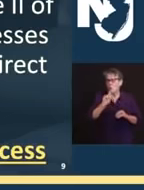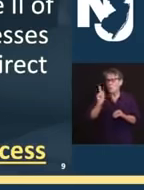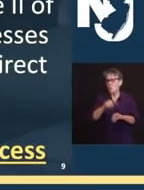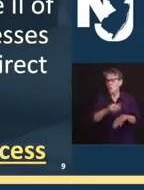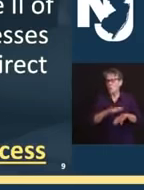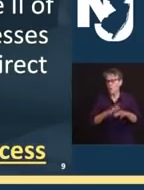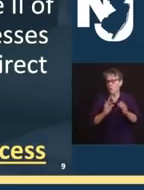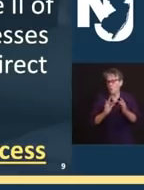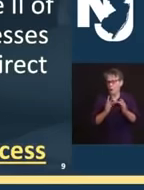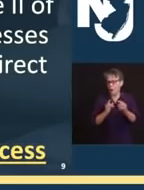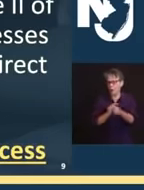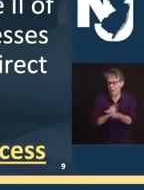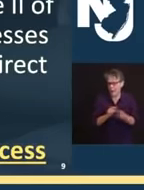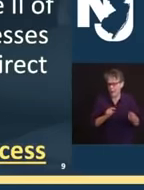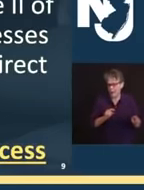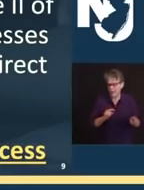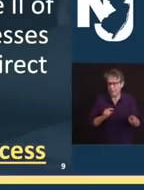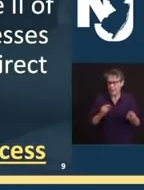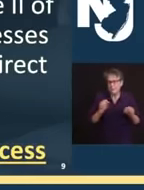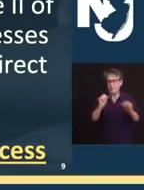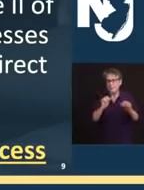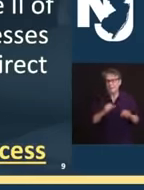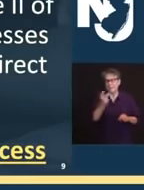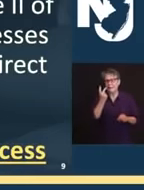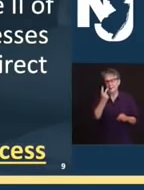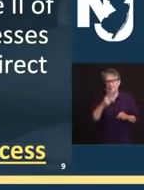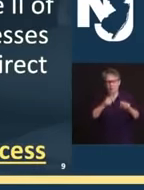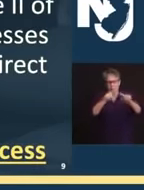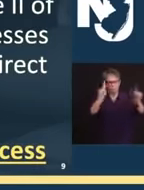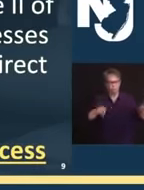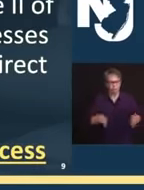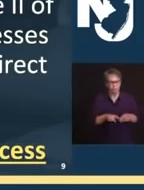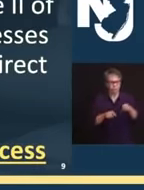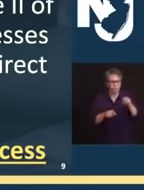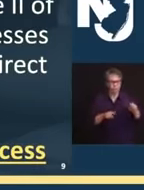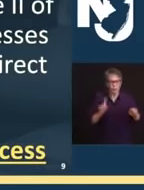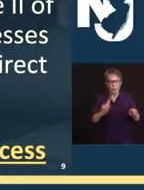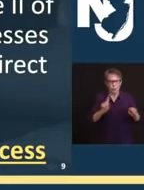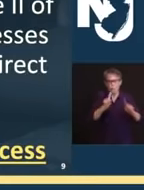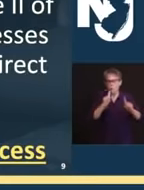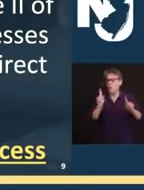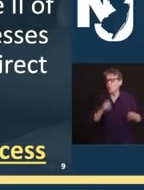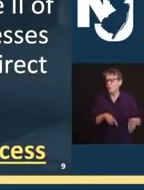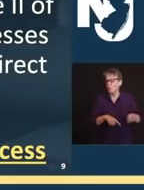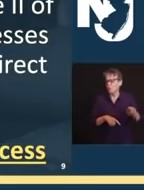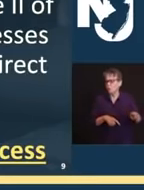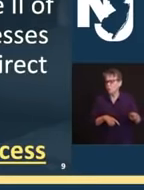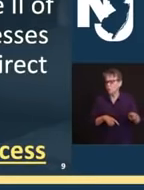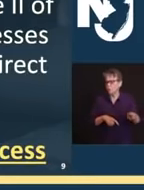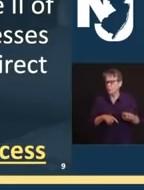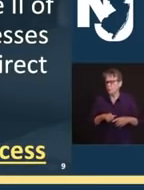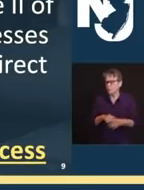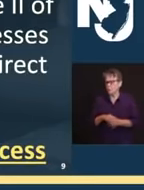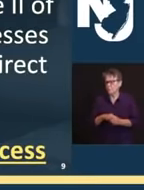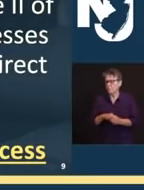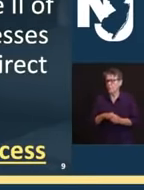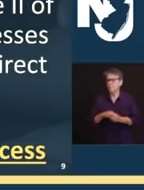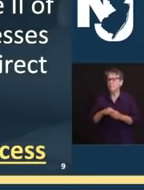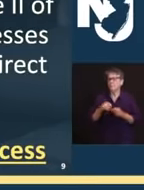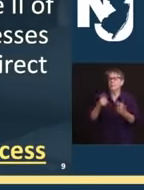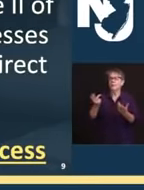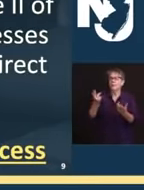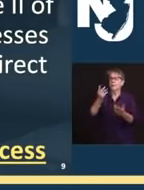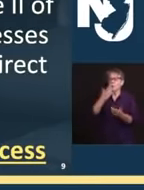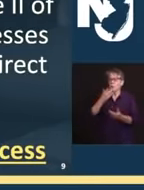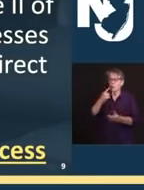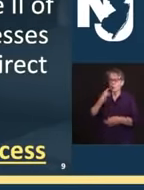covid19.nj.gov/PPE access. You can see that on the screen. And beginning with tomorrow, businesses and nonprofits with 100 or fewer employees will be